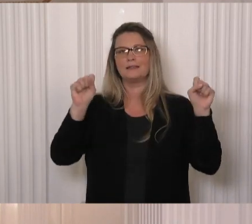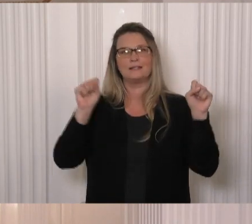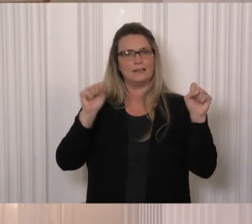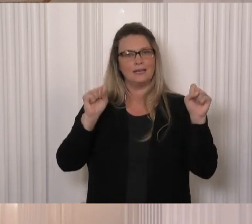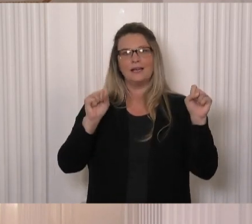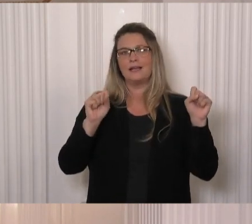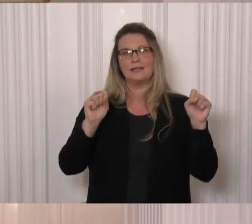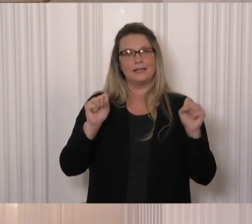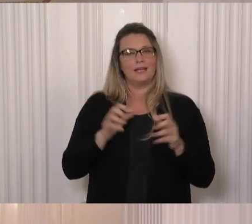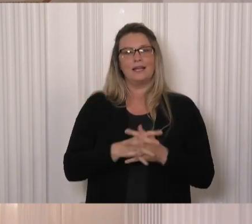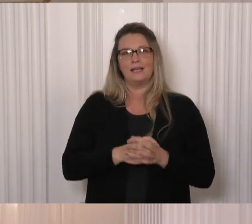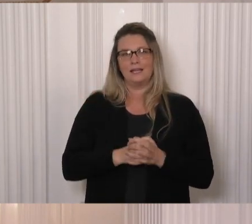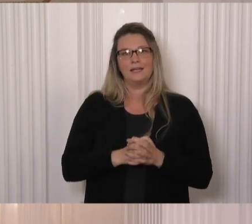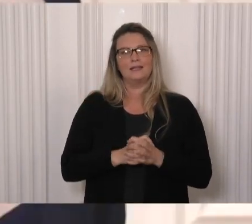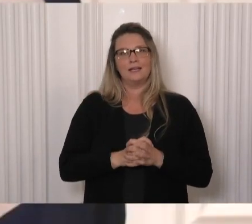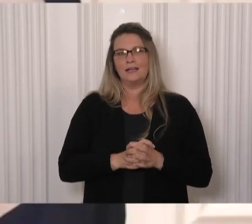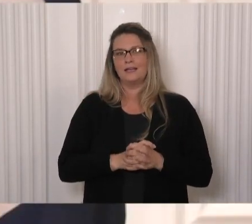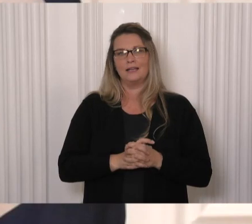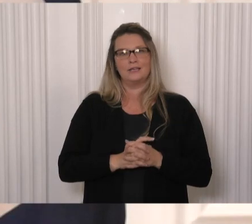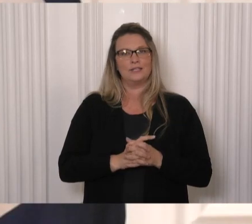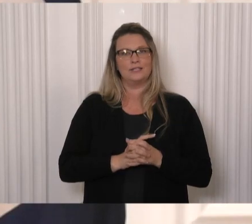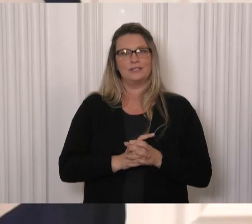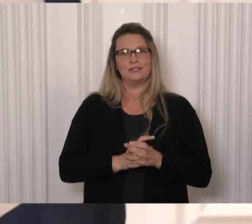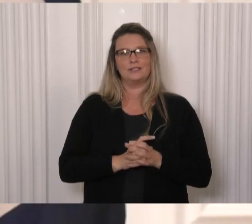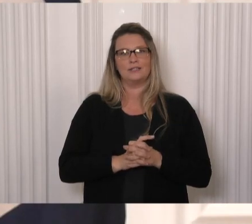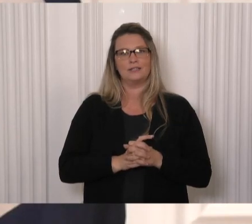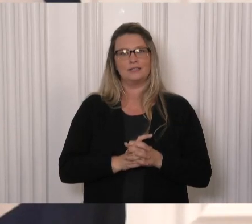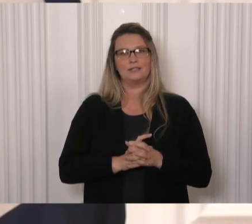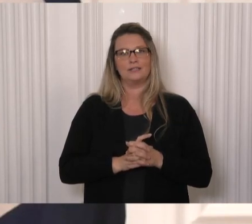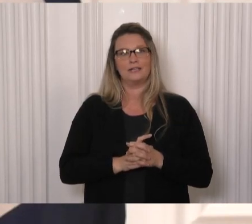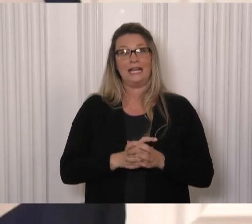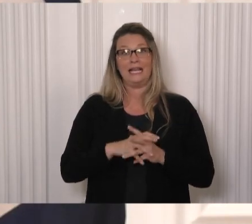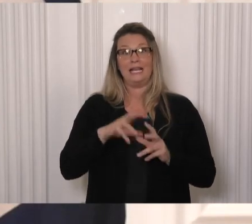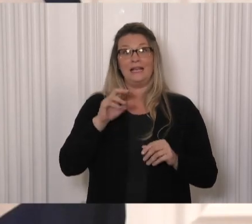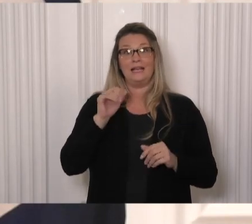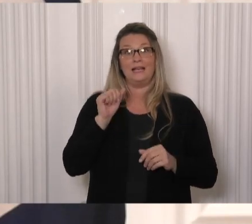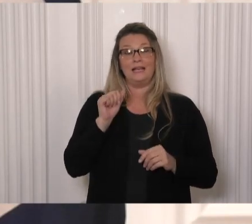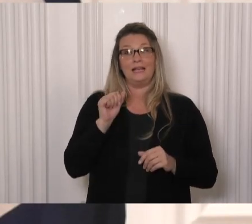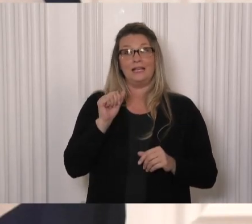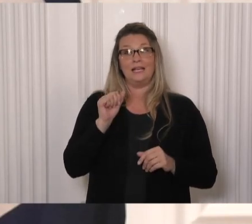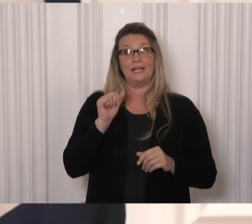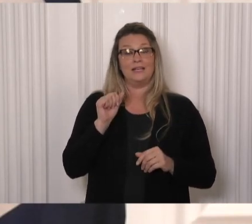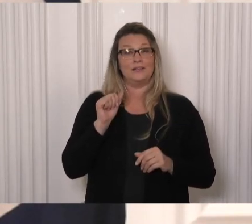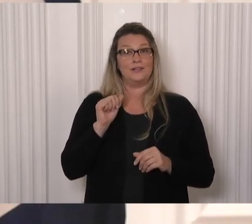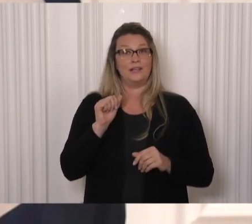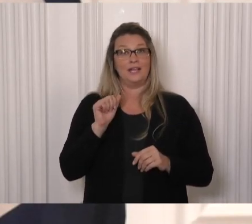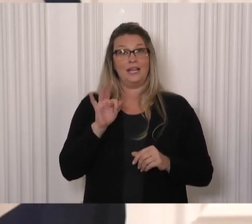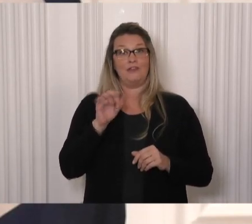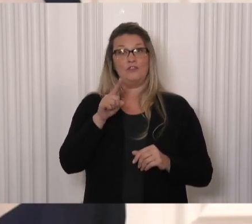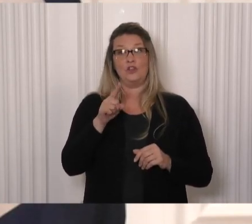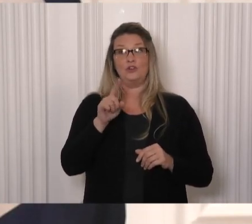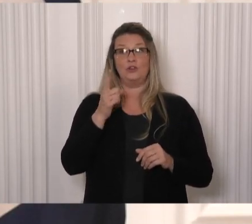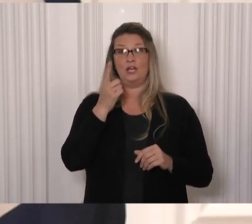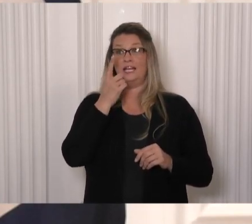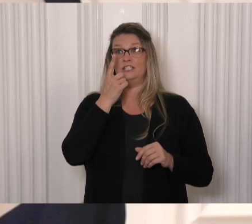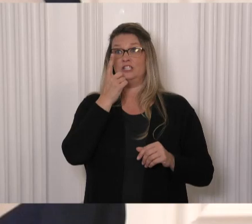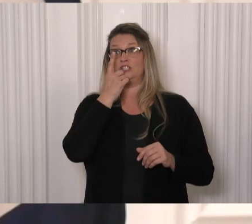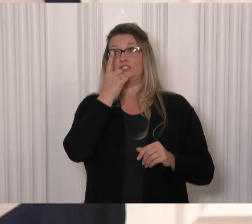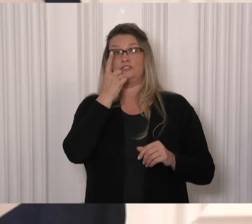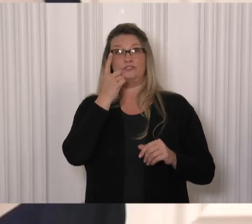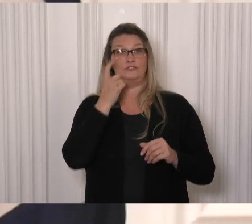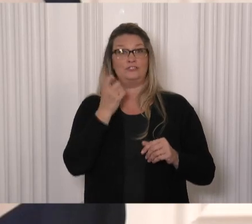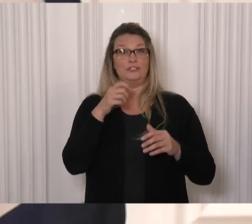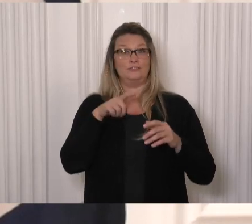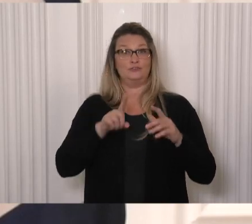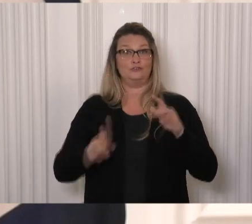if anybody has ever just kind of signed on right at the time that all this has happened in every way, you know,